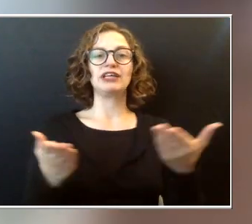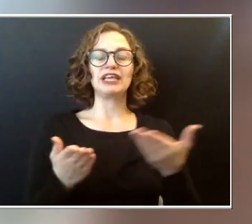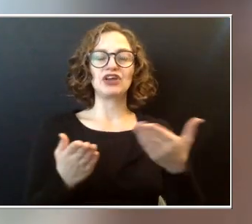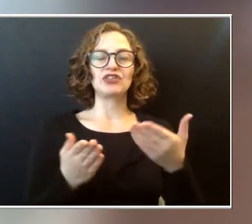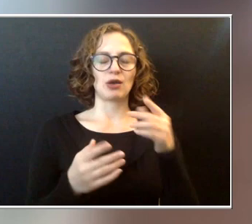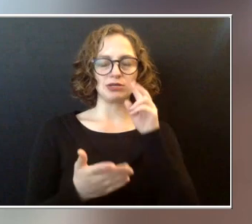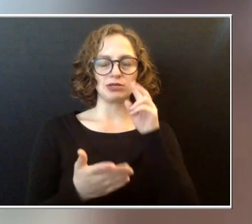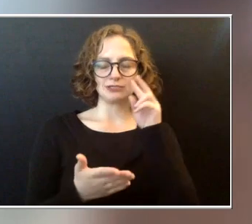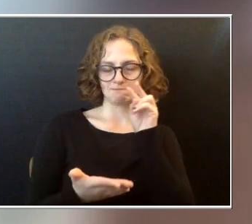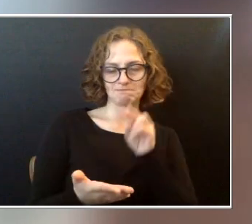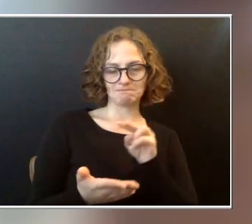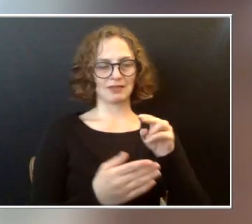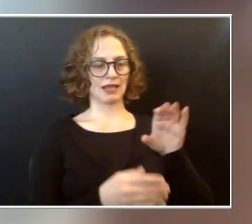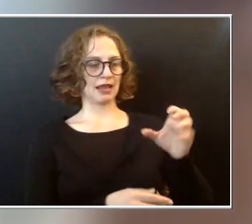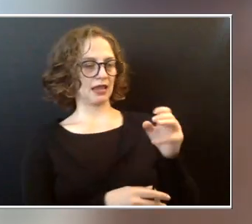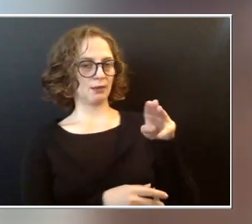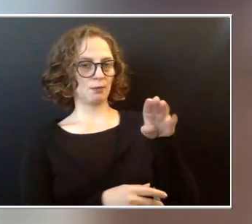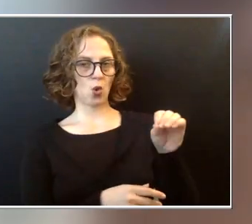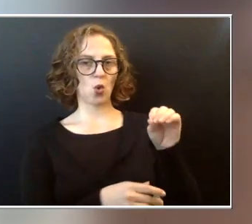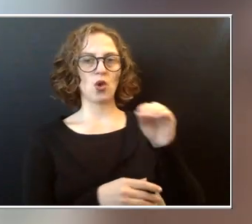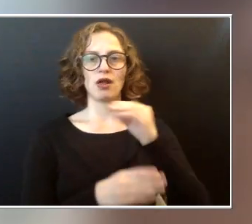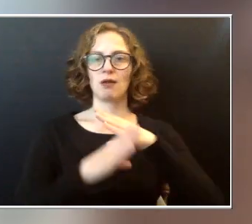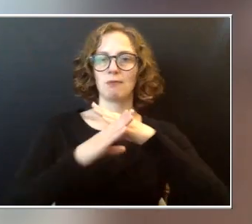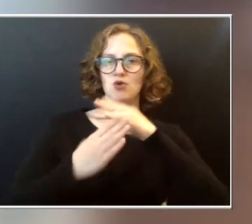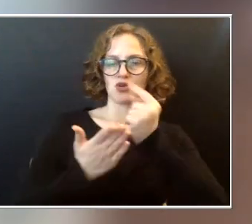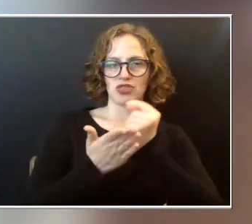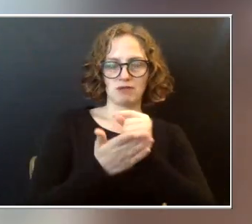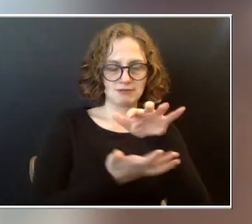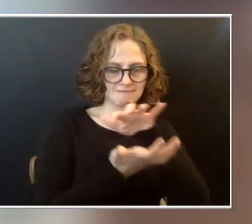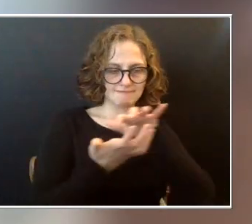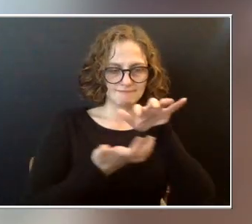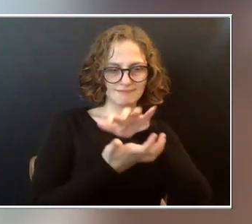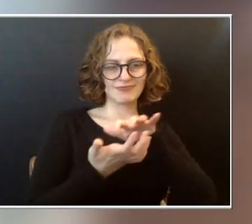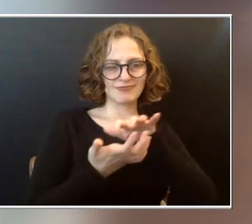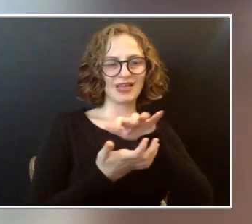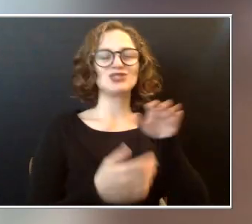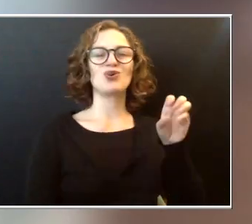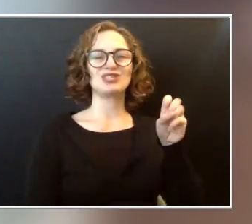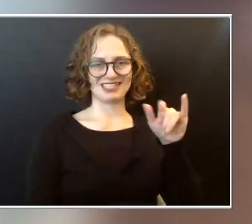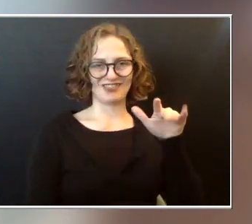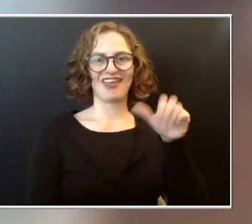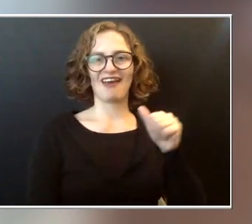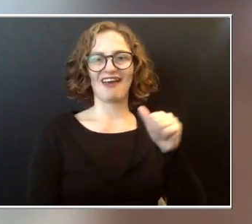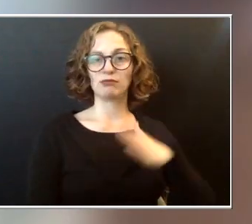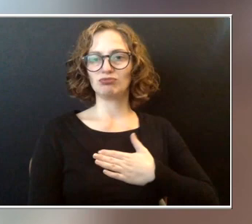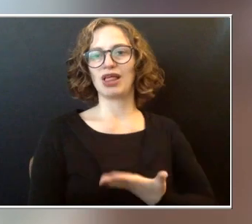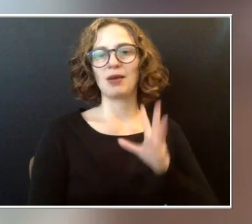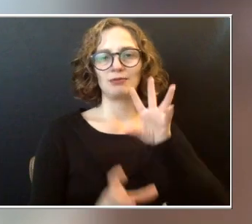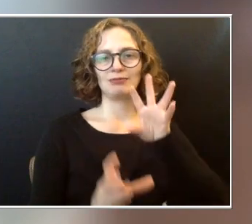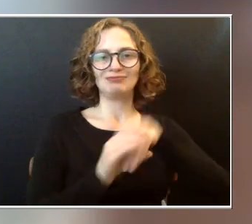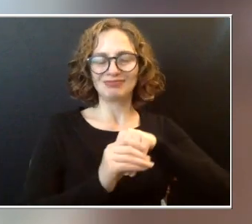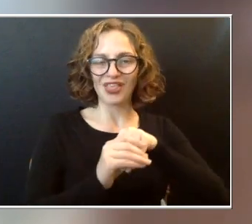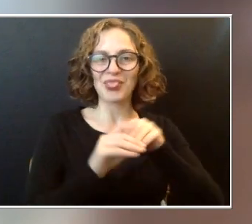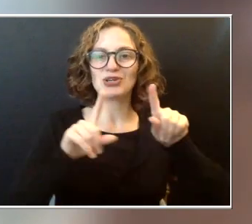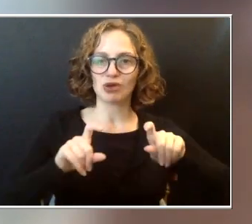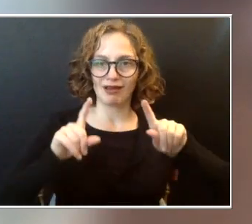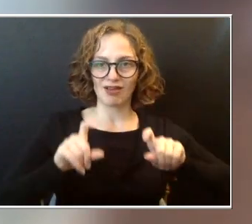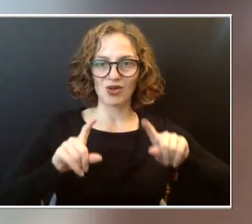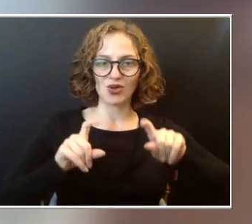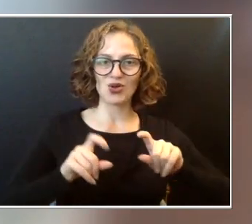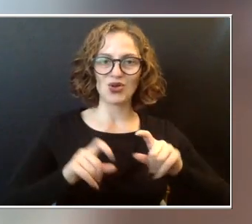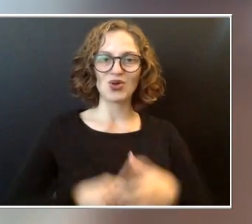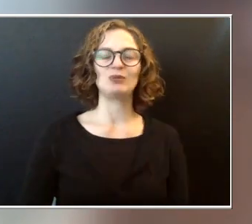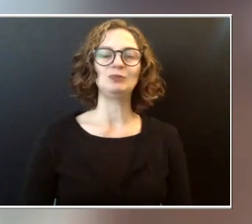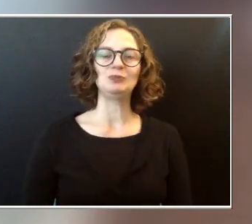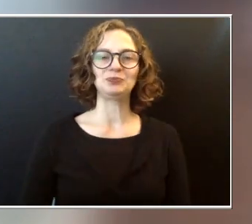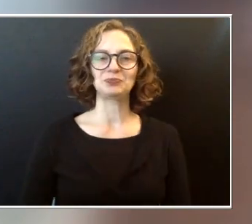that I was leading, that Silvia was gracious enough to participate in. And the unique thing about that trial was we were not only looking